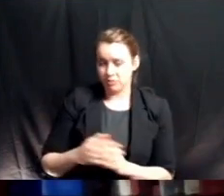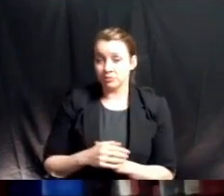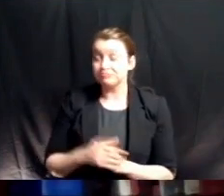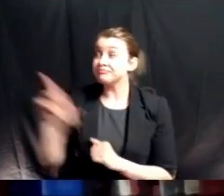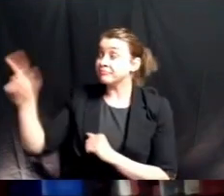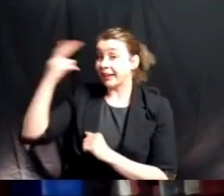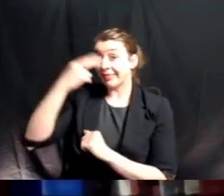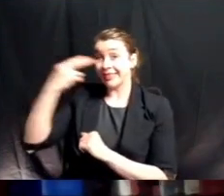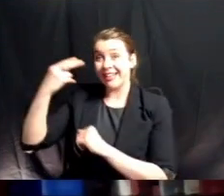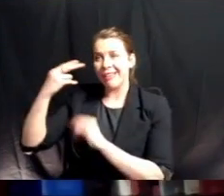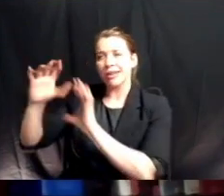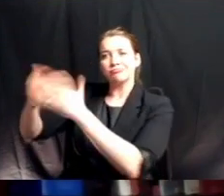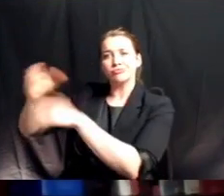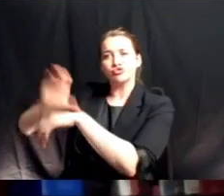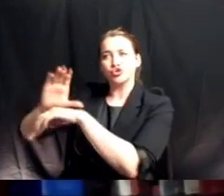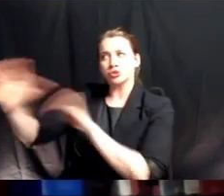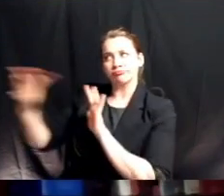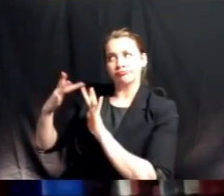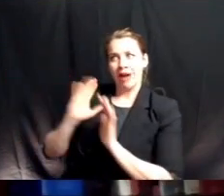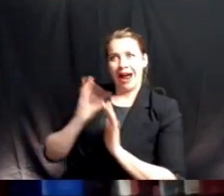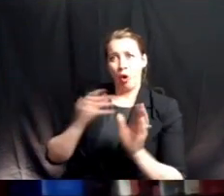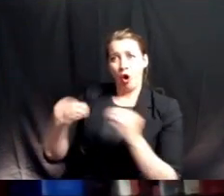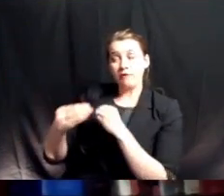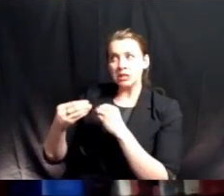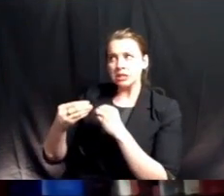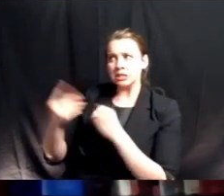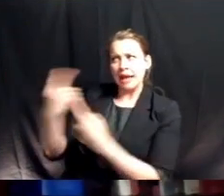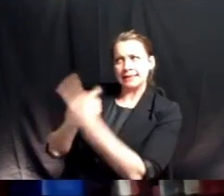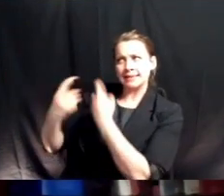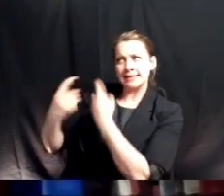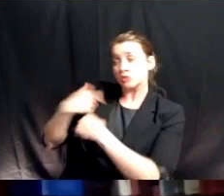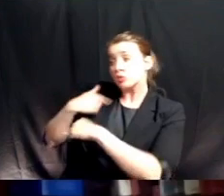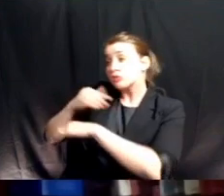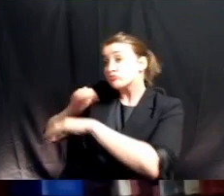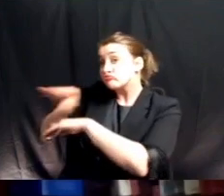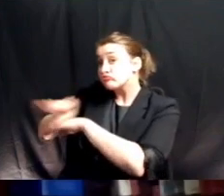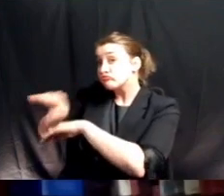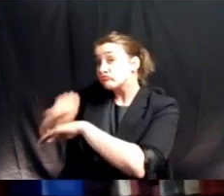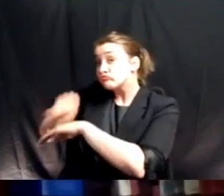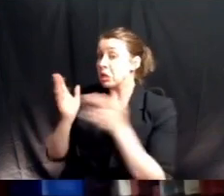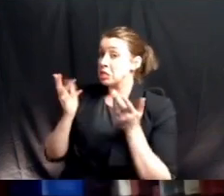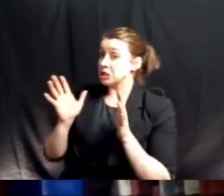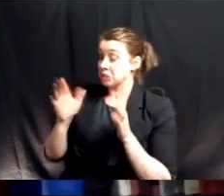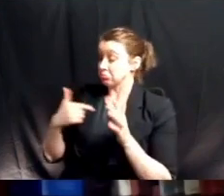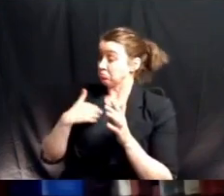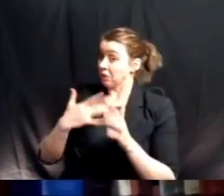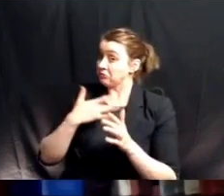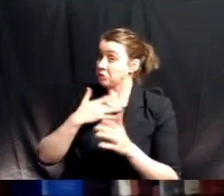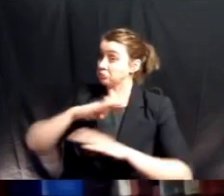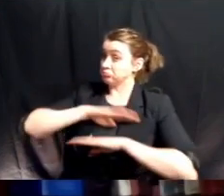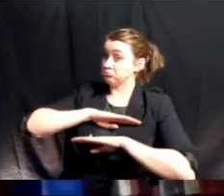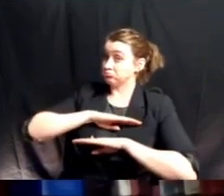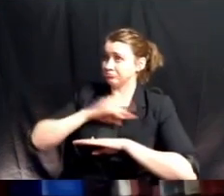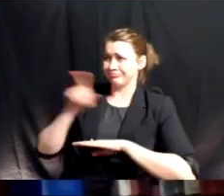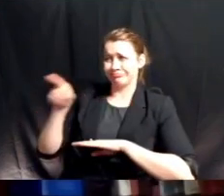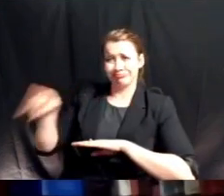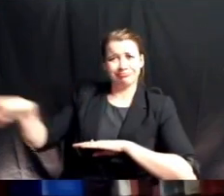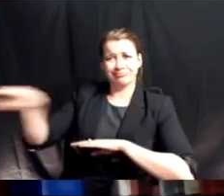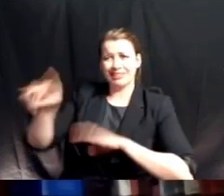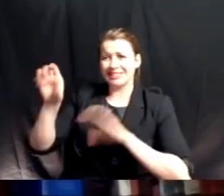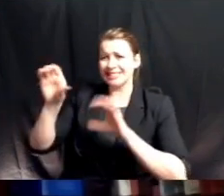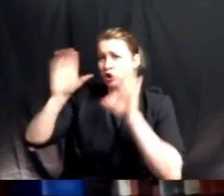and that was it. And I'm actually very pleased. I think they did an excellent job with the plan that they put